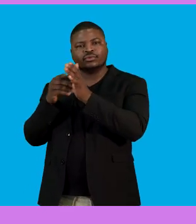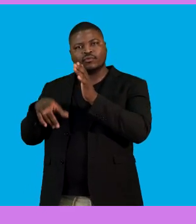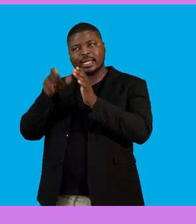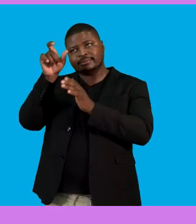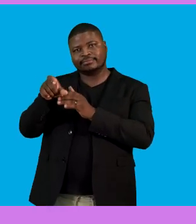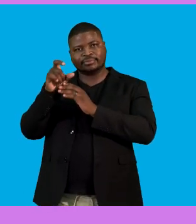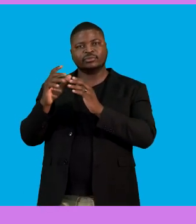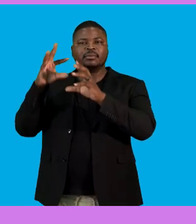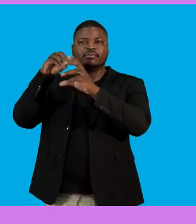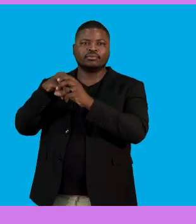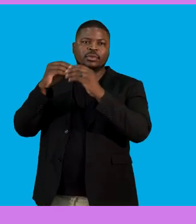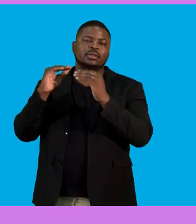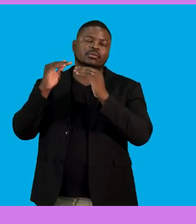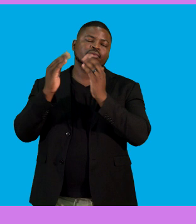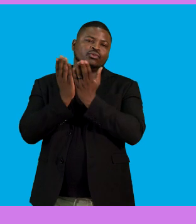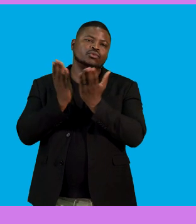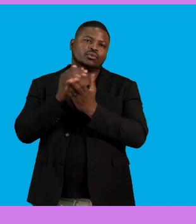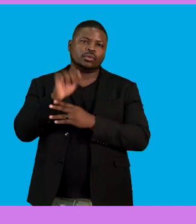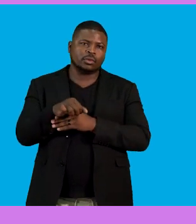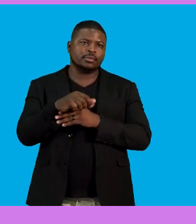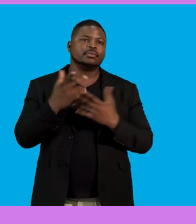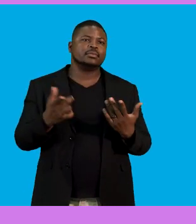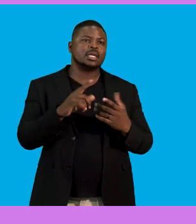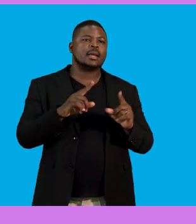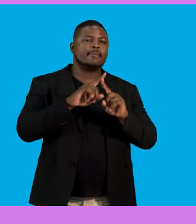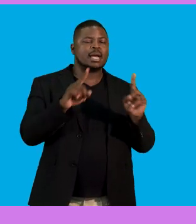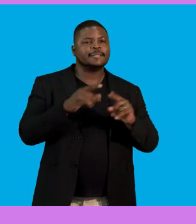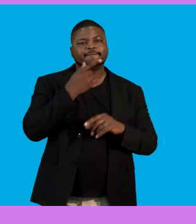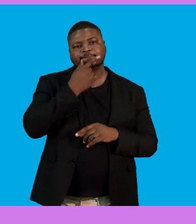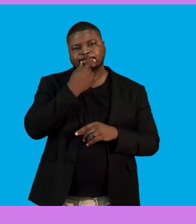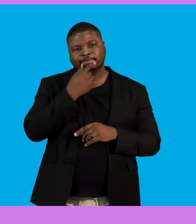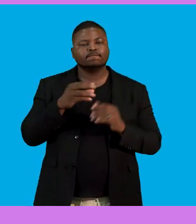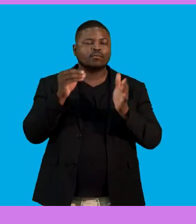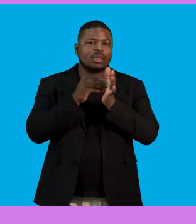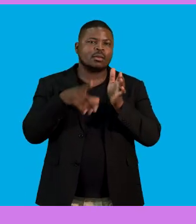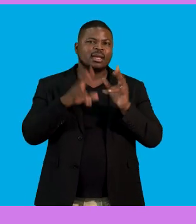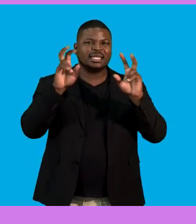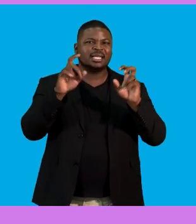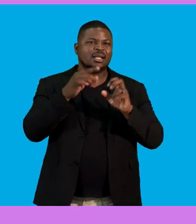us the learner's school level, the children's school level. So it means the title would be